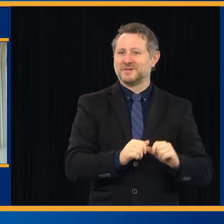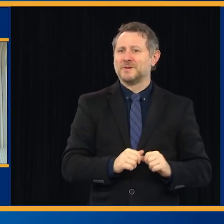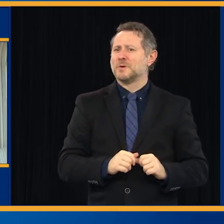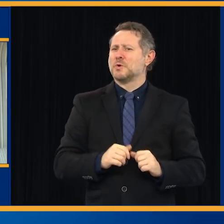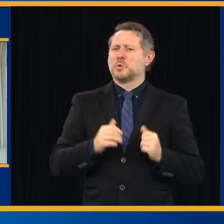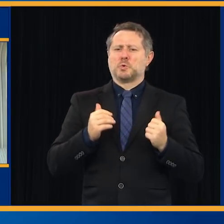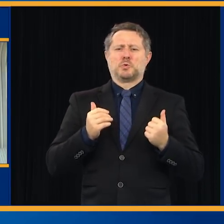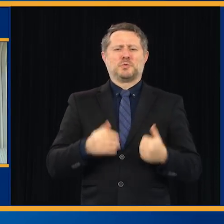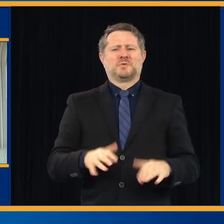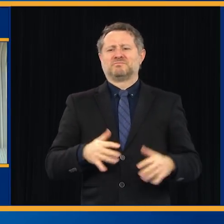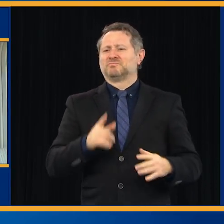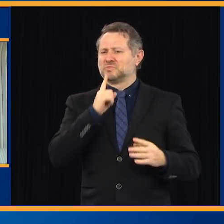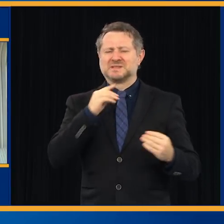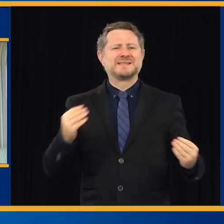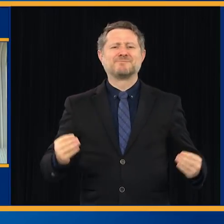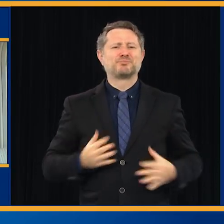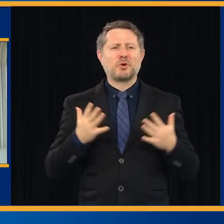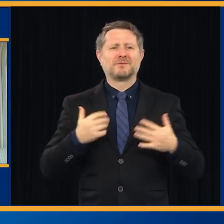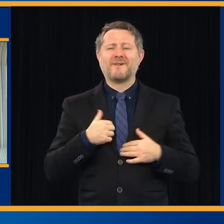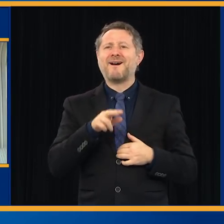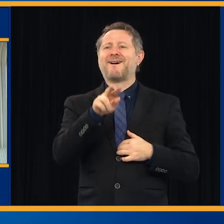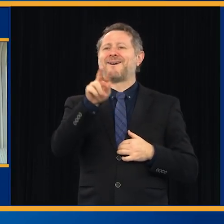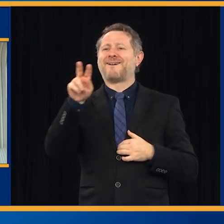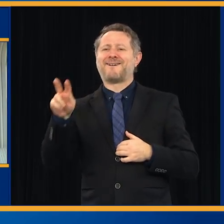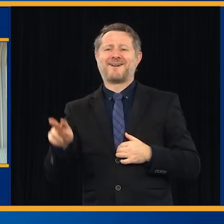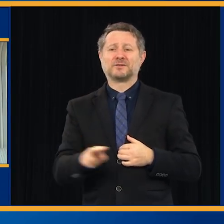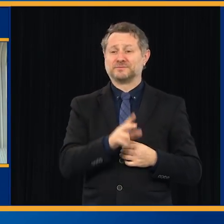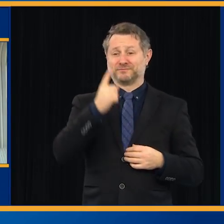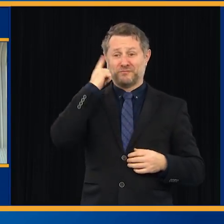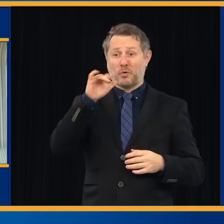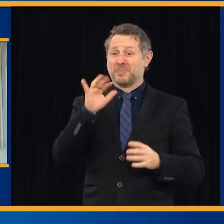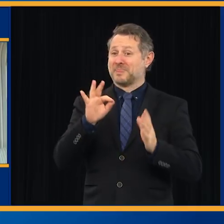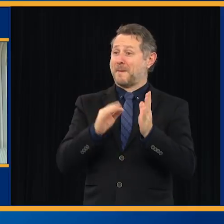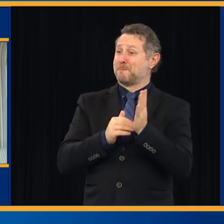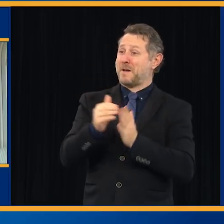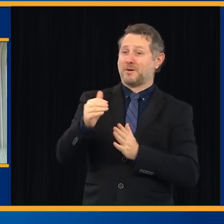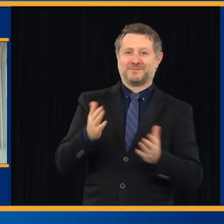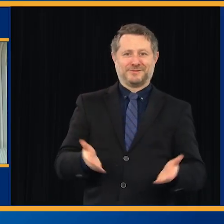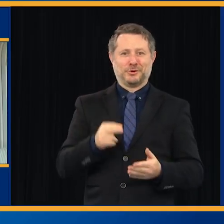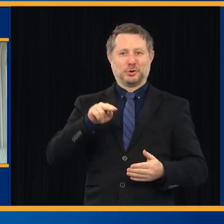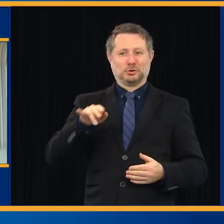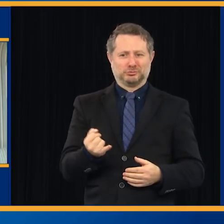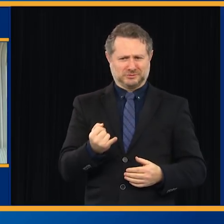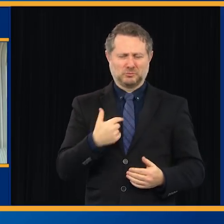an inspiration. So on behalf of the 9 million of us in New Jersey, I say thank you.